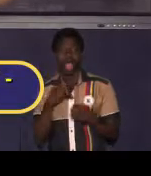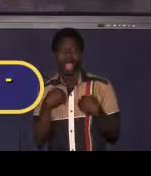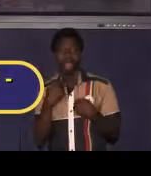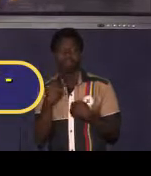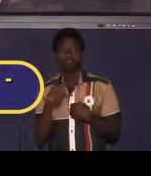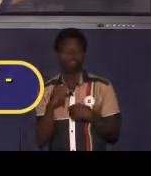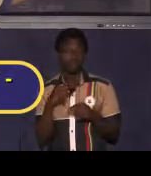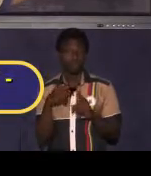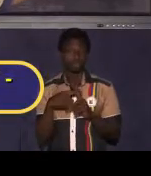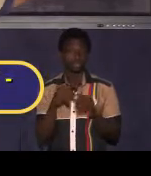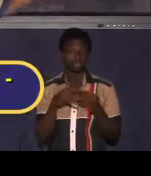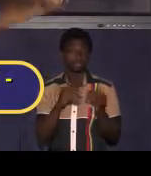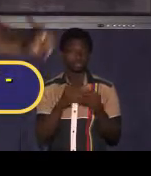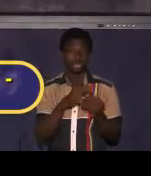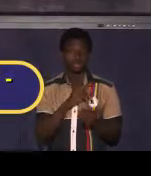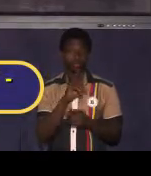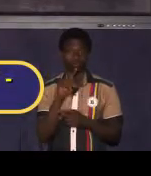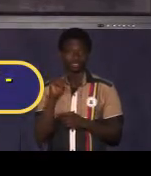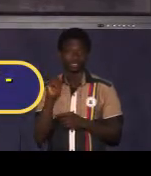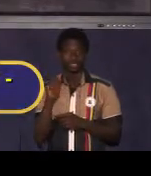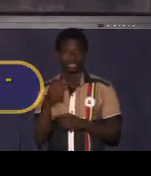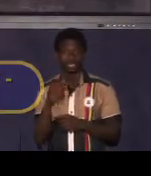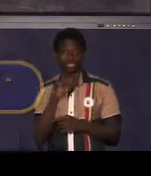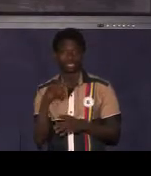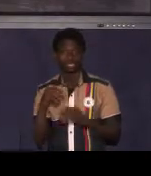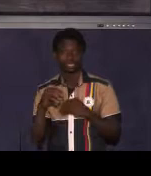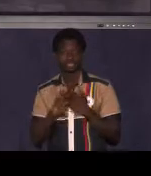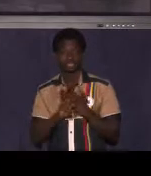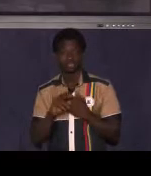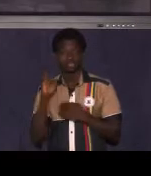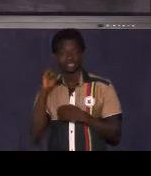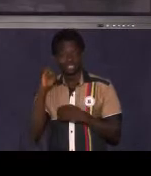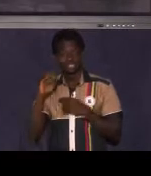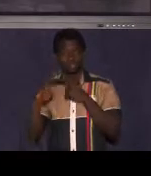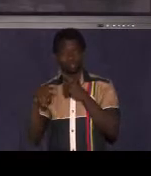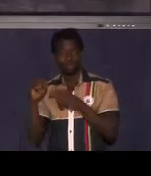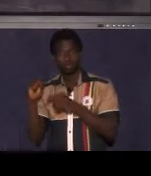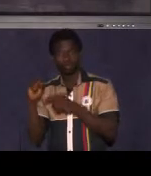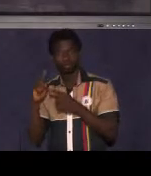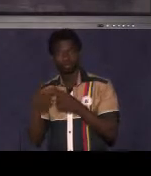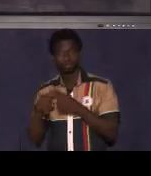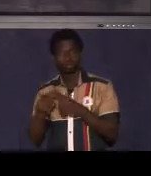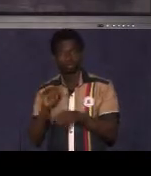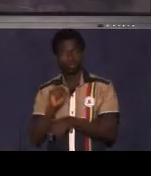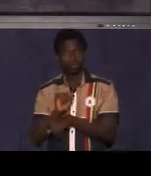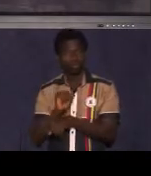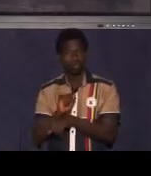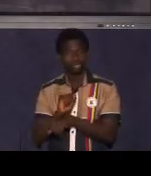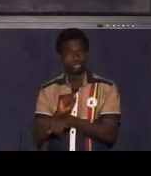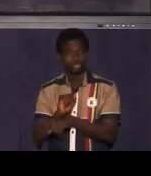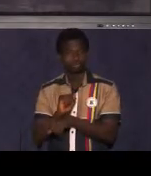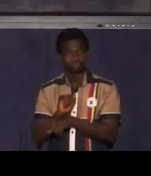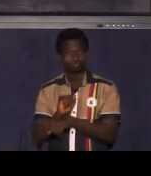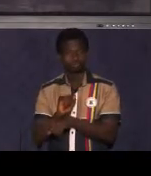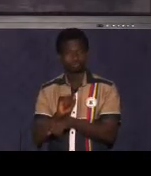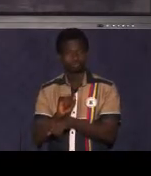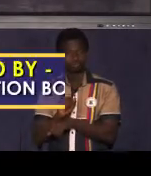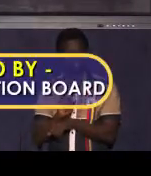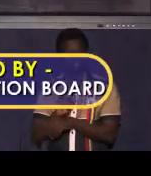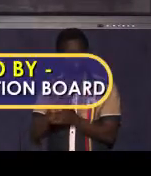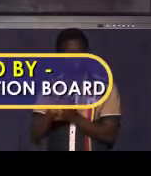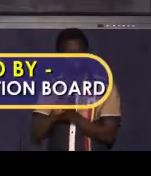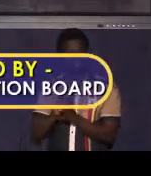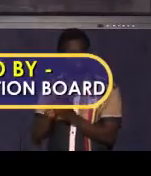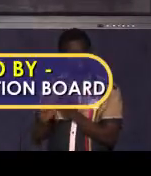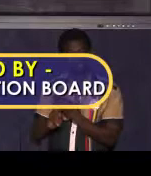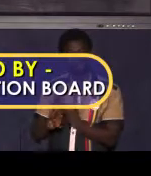tag is in the negative form. Well done. He goes to work. He goes to